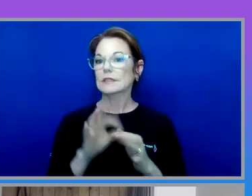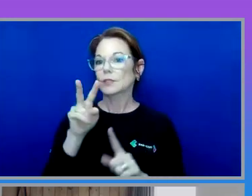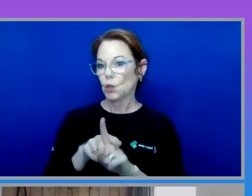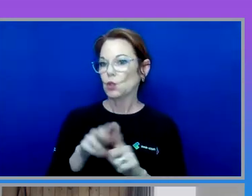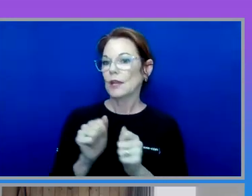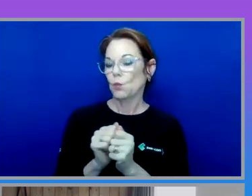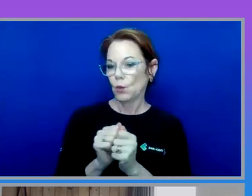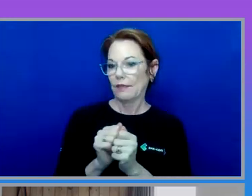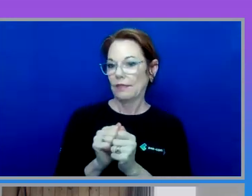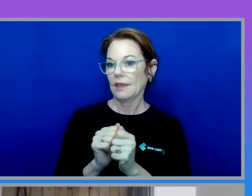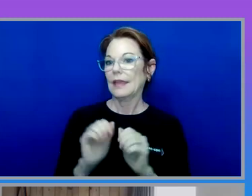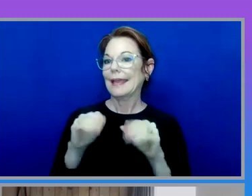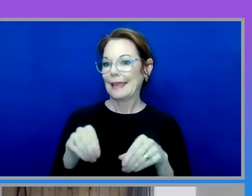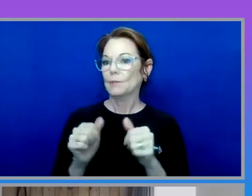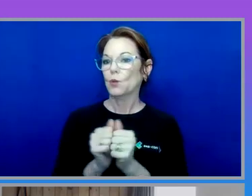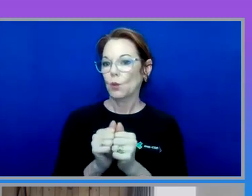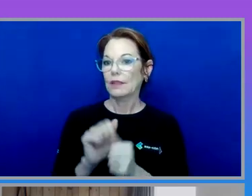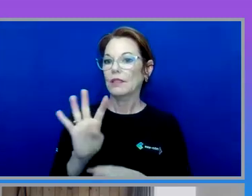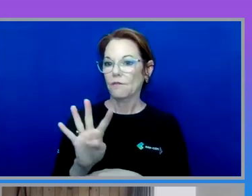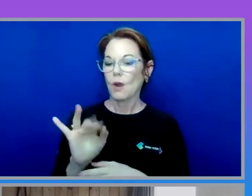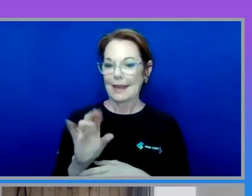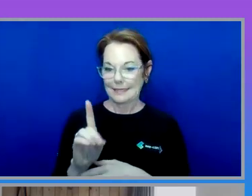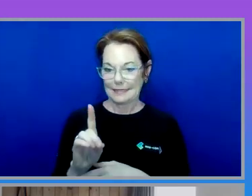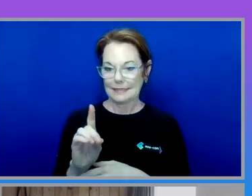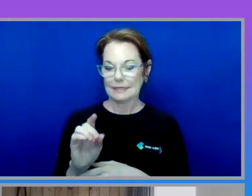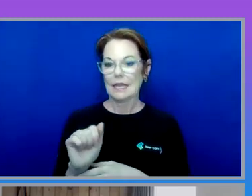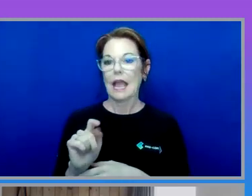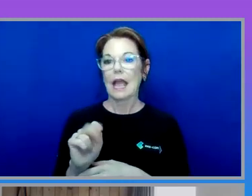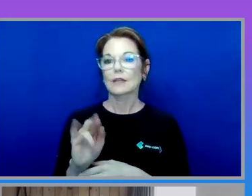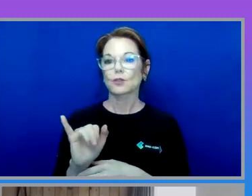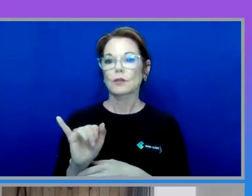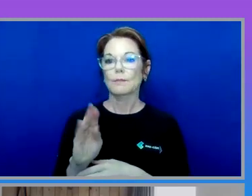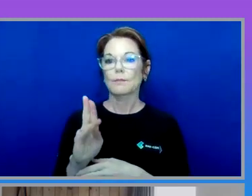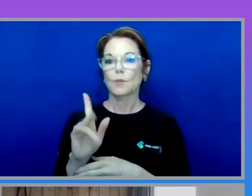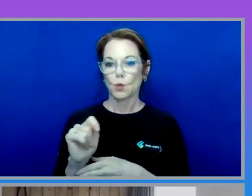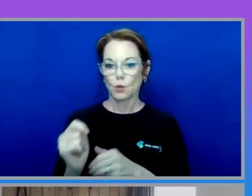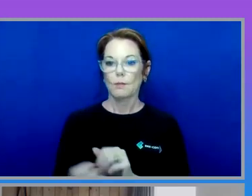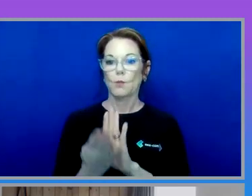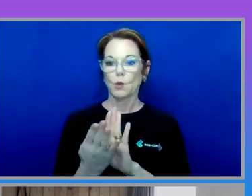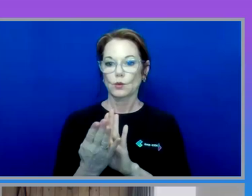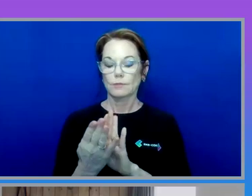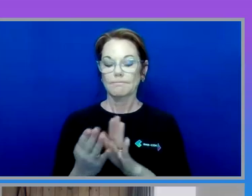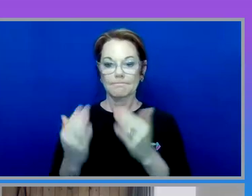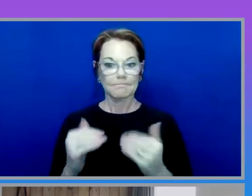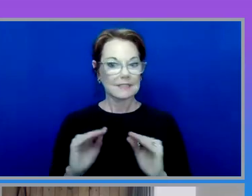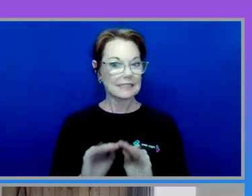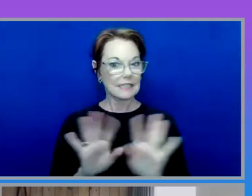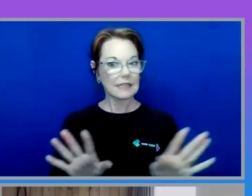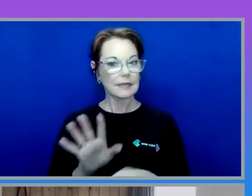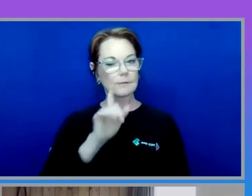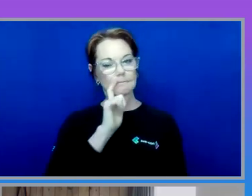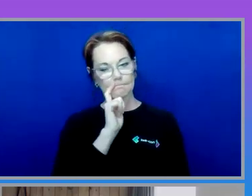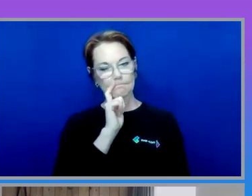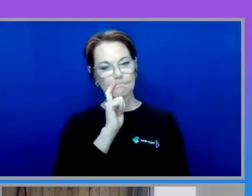with the input with the for ID attribute approach. Is it clear? I say